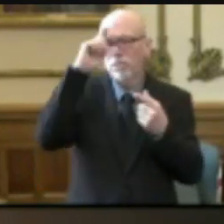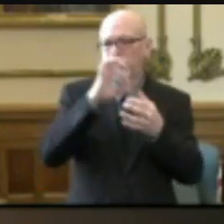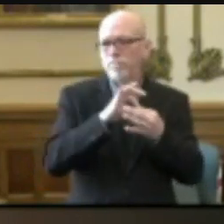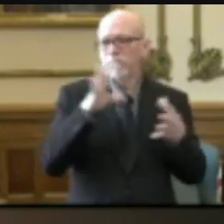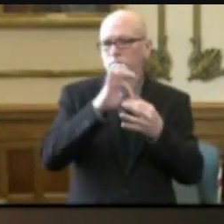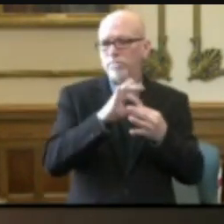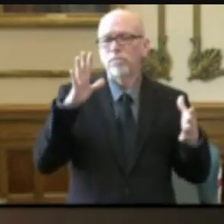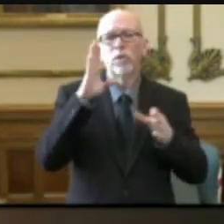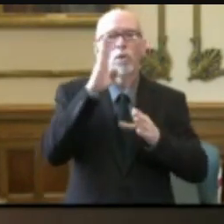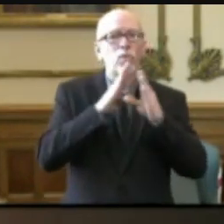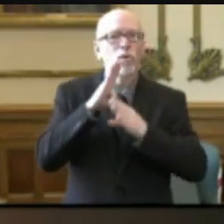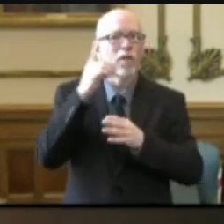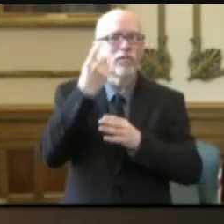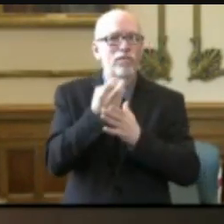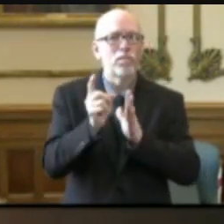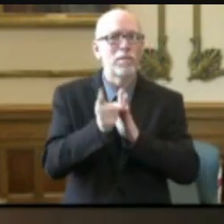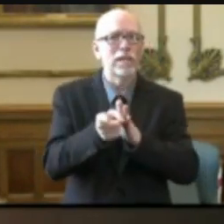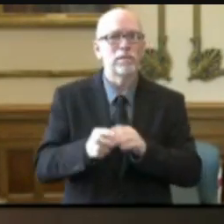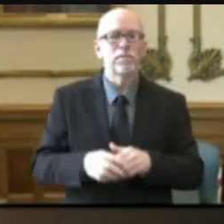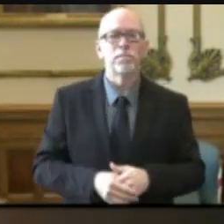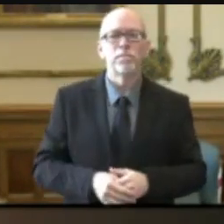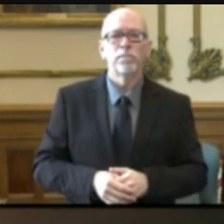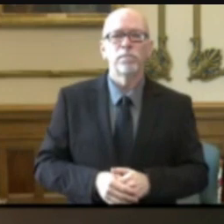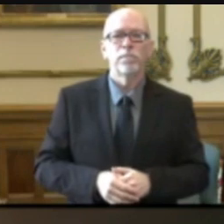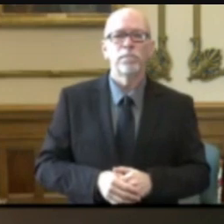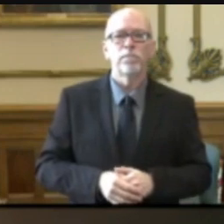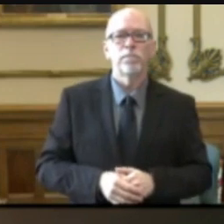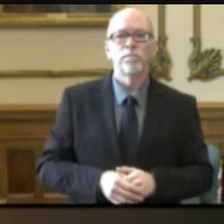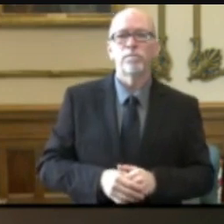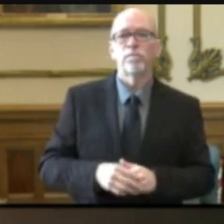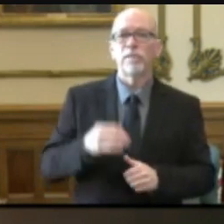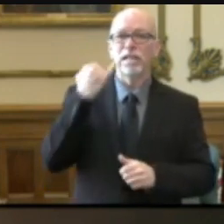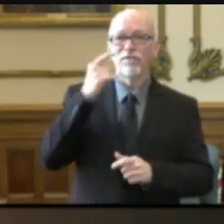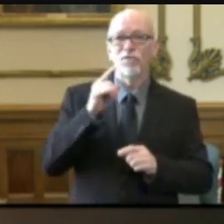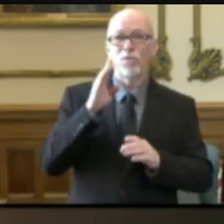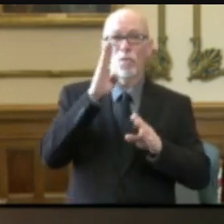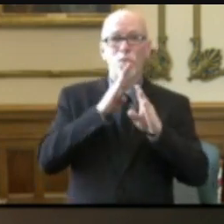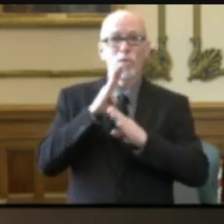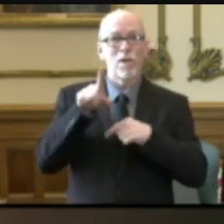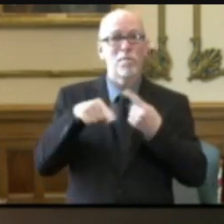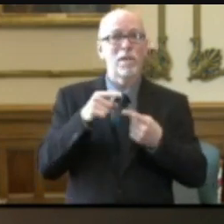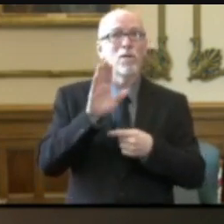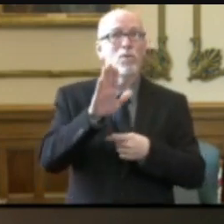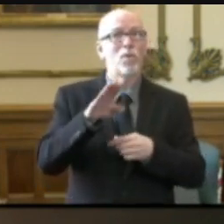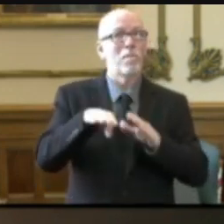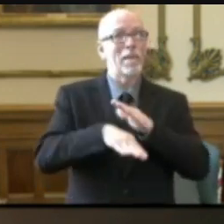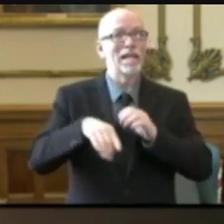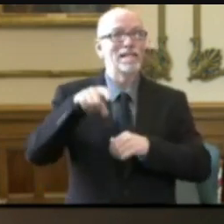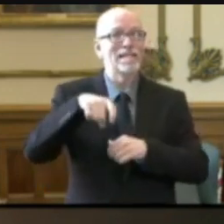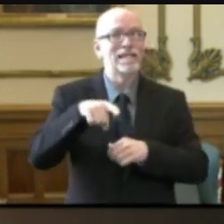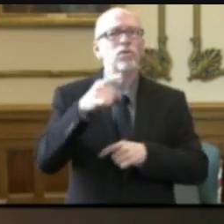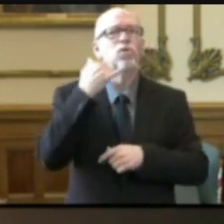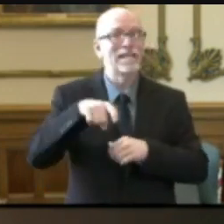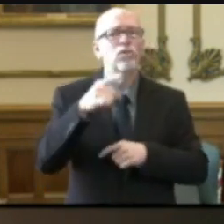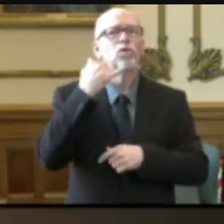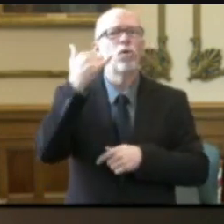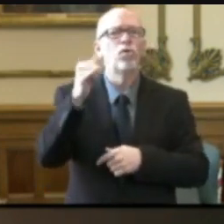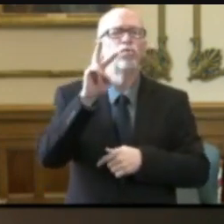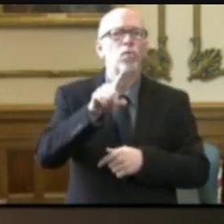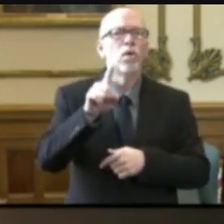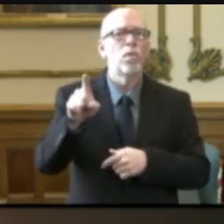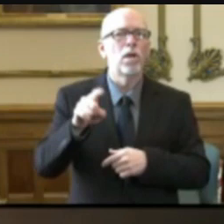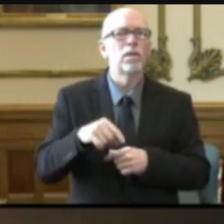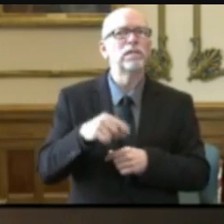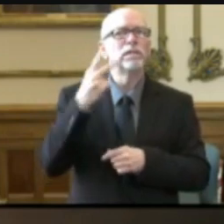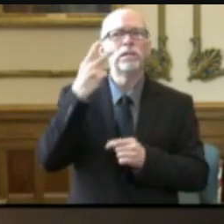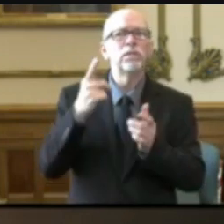the worries for a few minutes. If you're worried about basic needs for you and your family, call 211 to